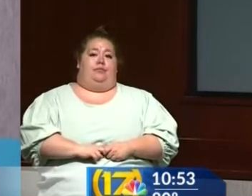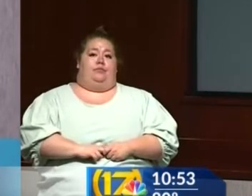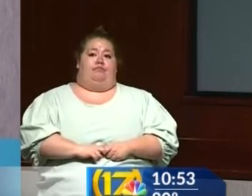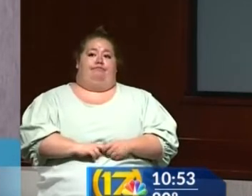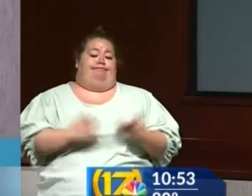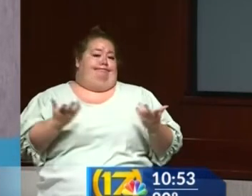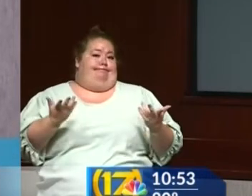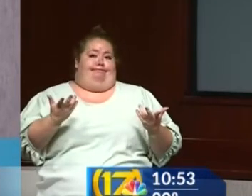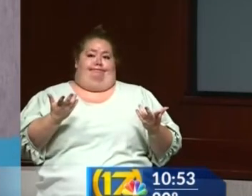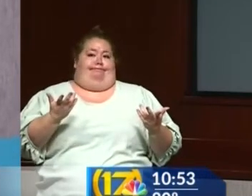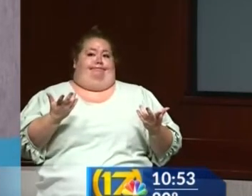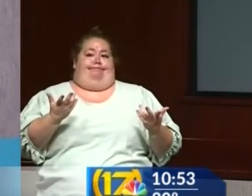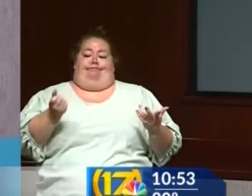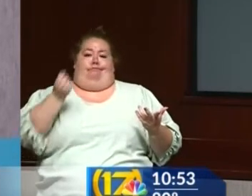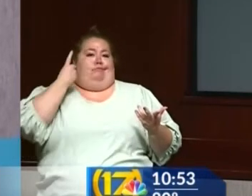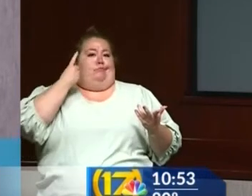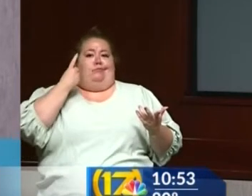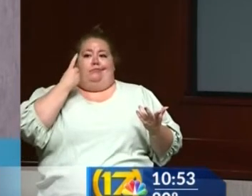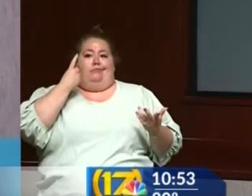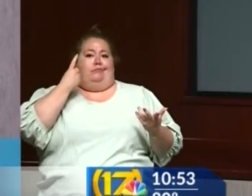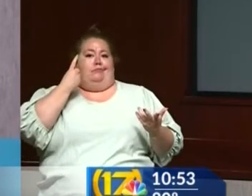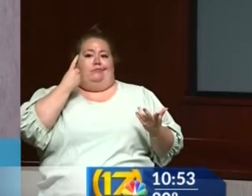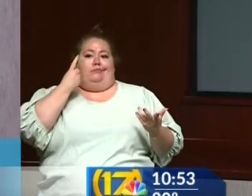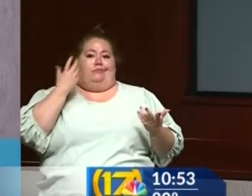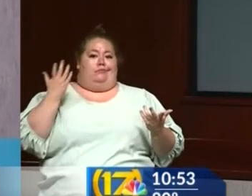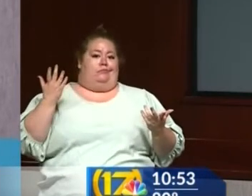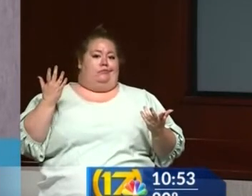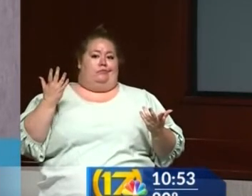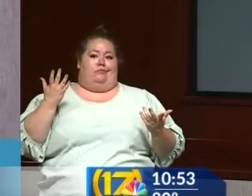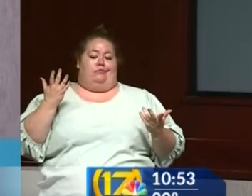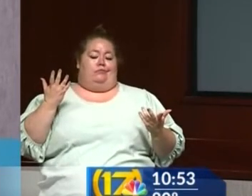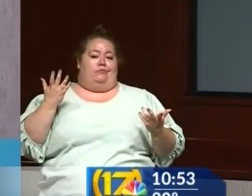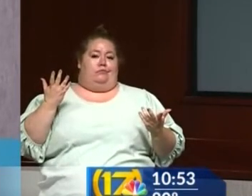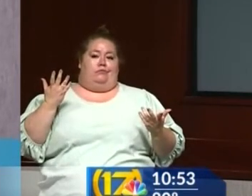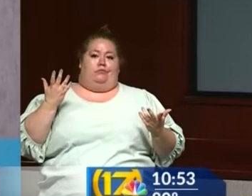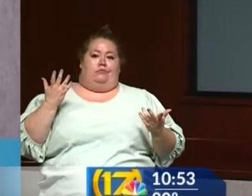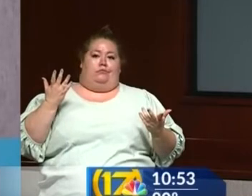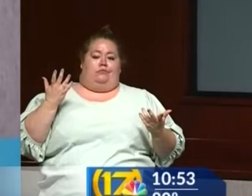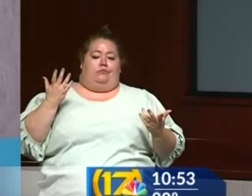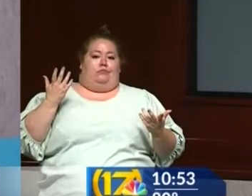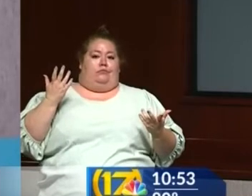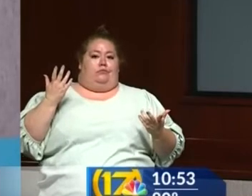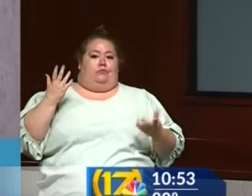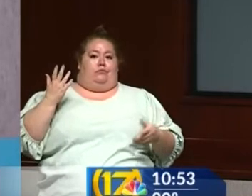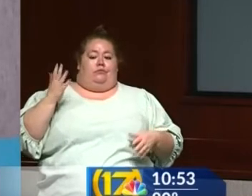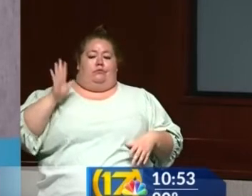Doesn't make a lot of sense. We question the, you know, veracity